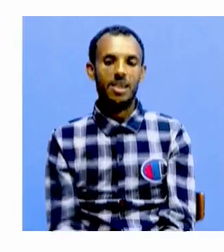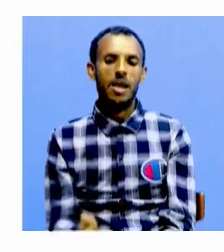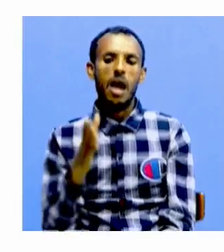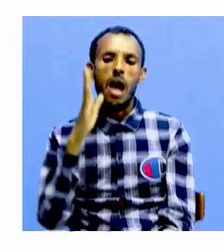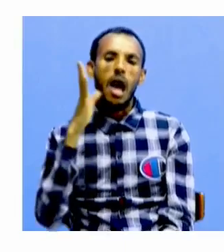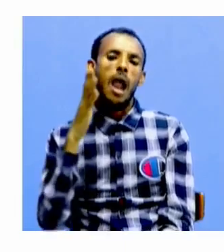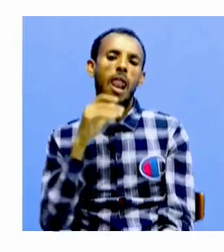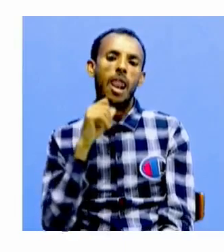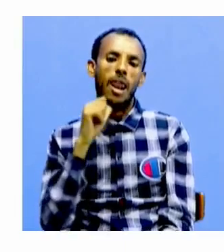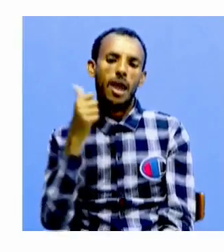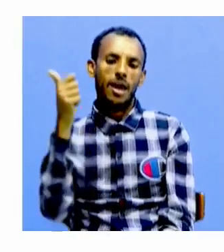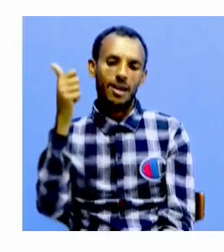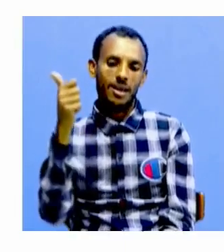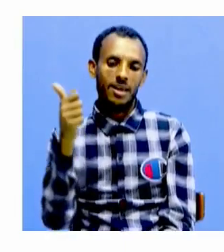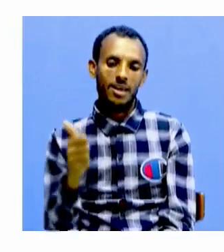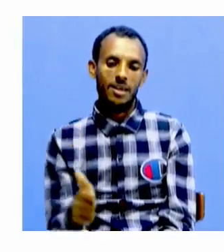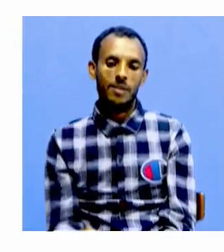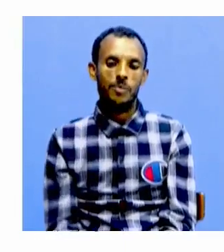Unlikely.